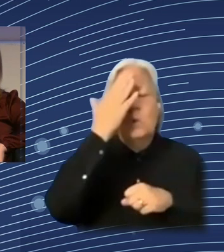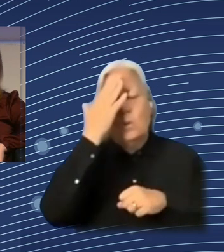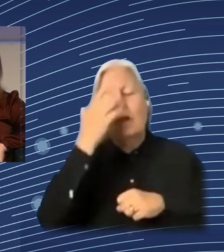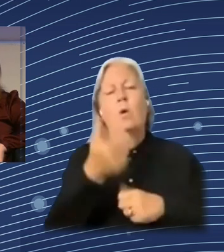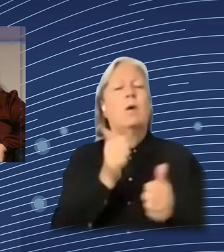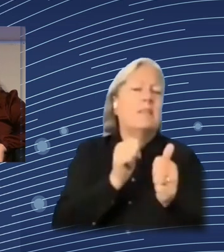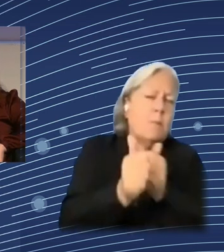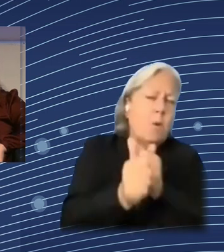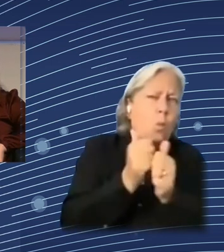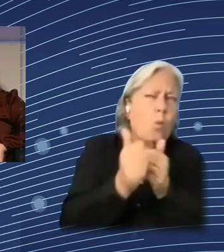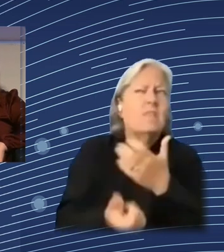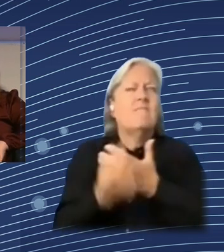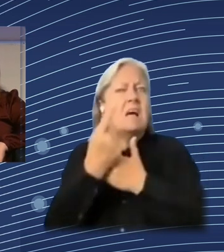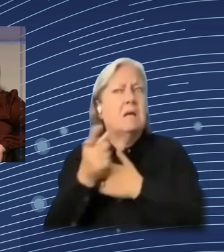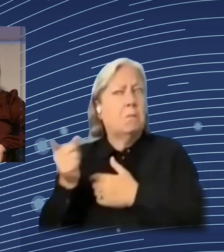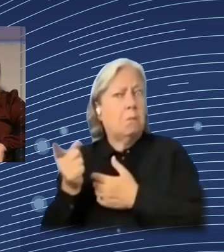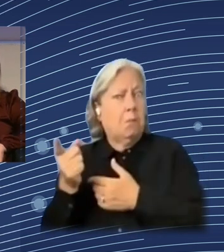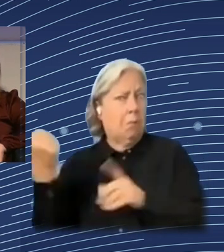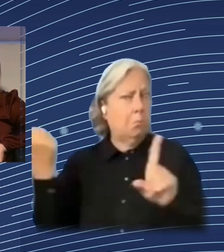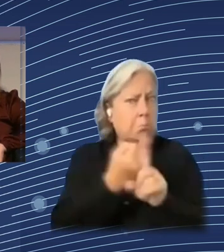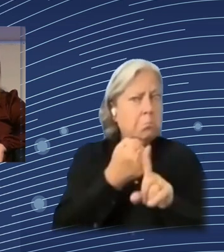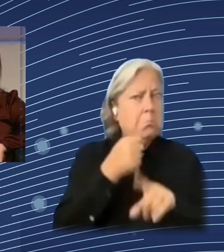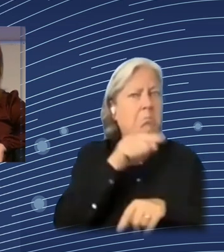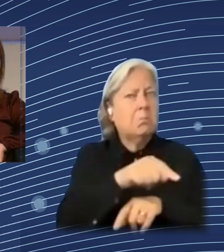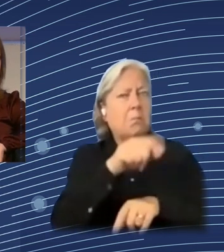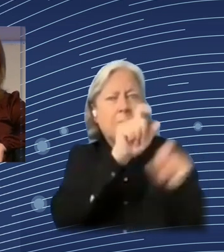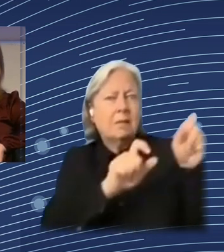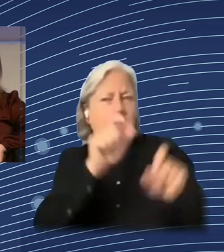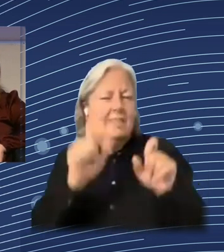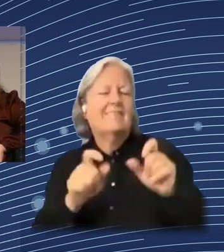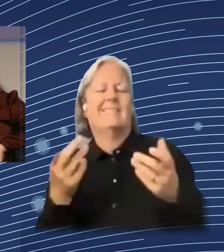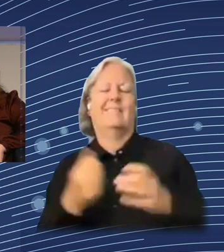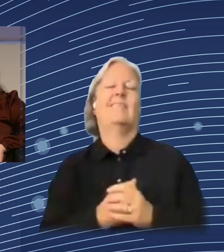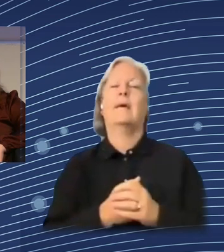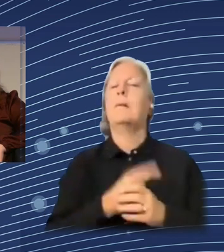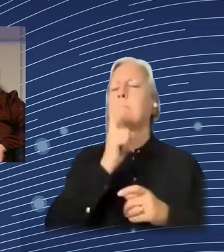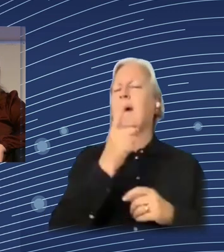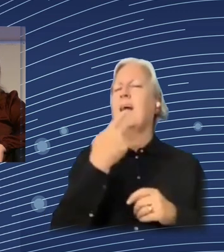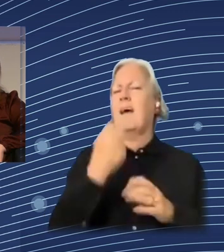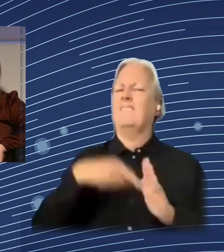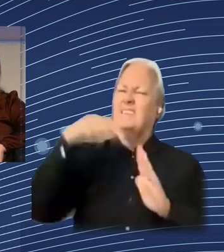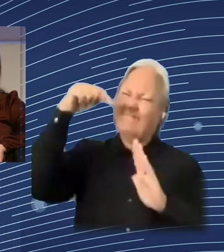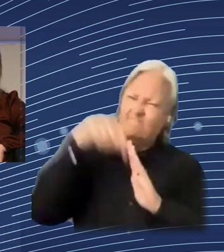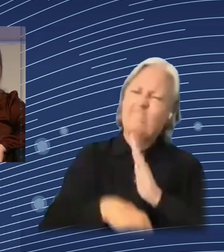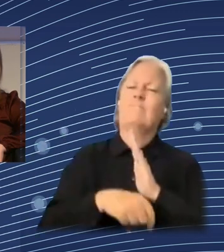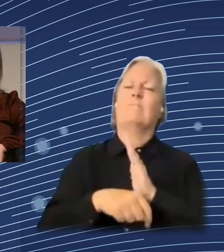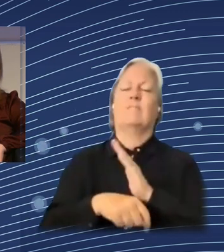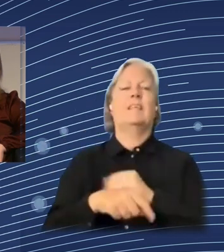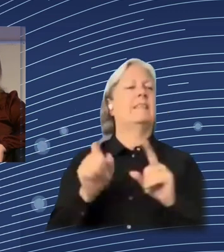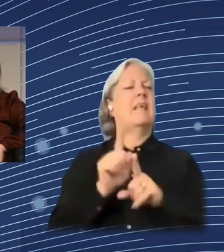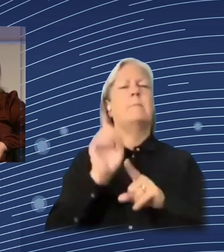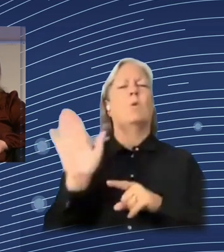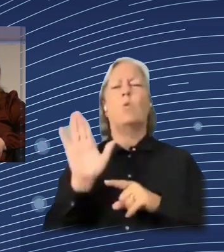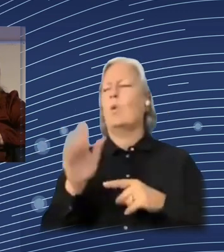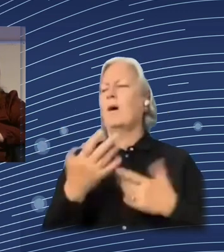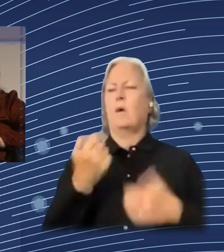they have an effect. But we also had more specific data, for example, about the physical activity during a work